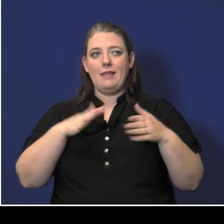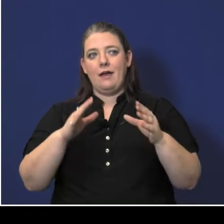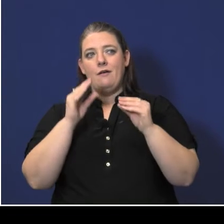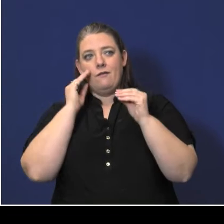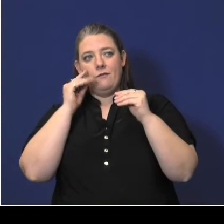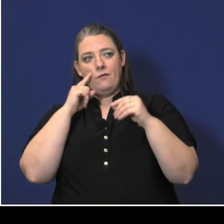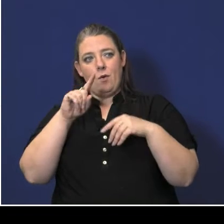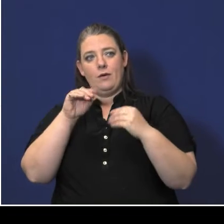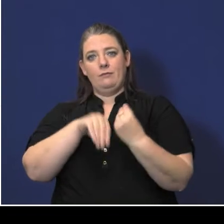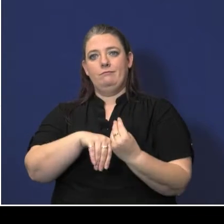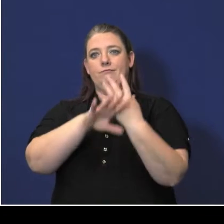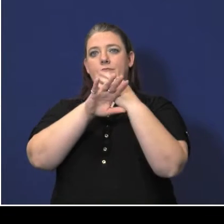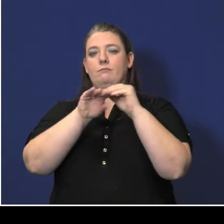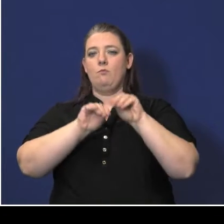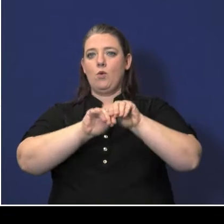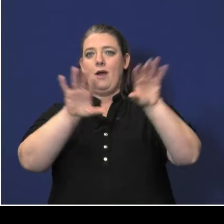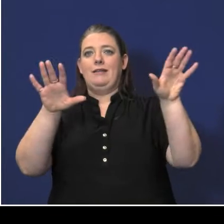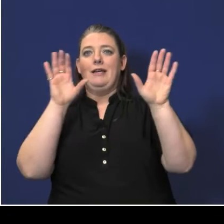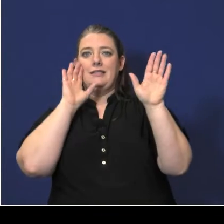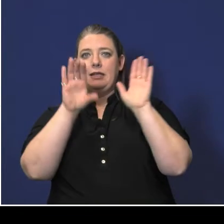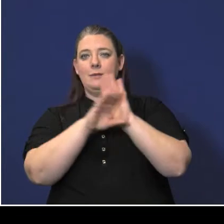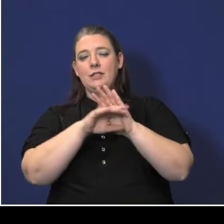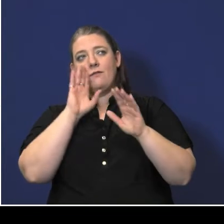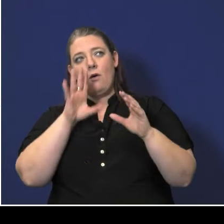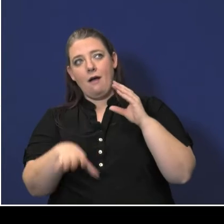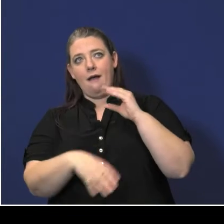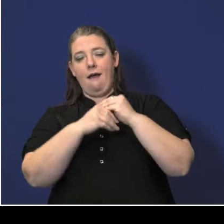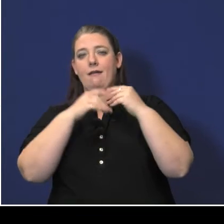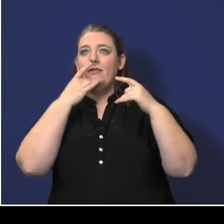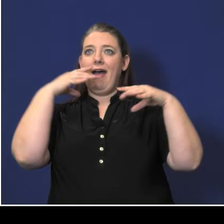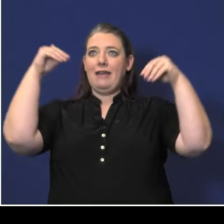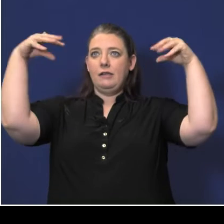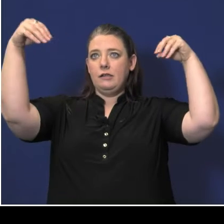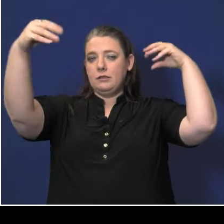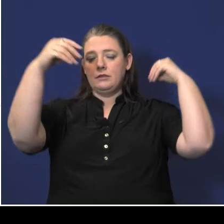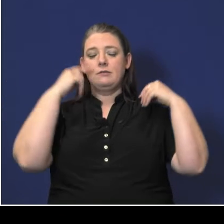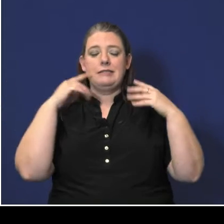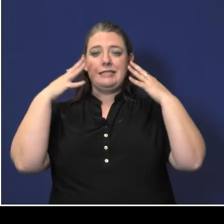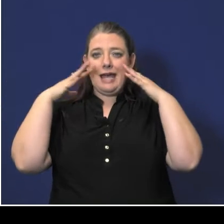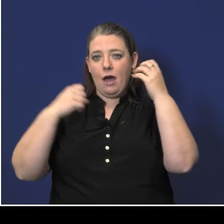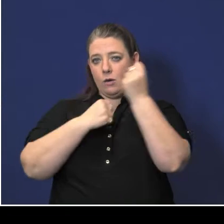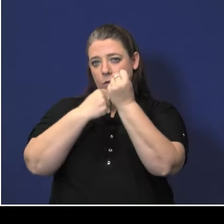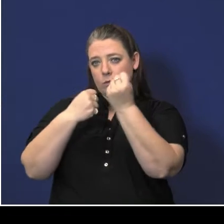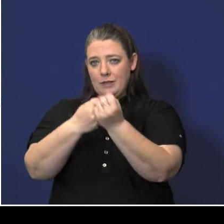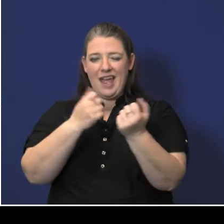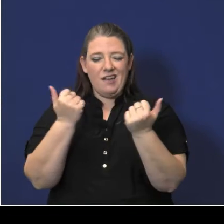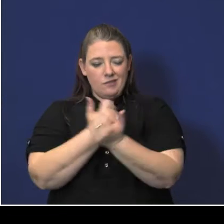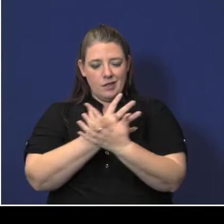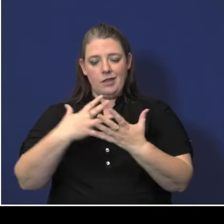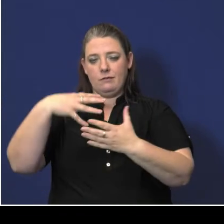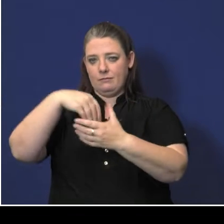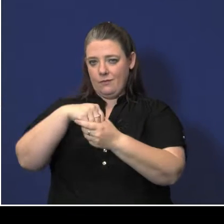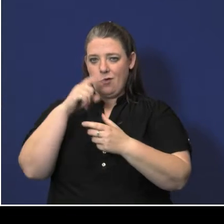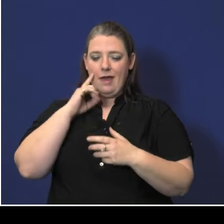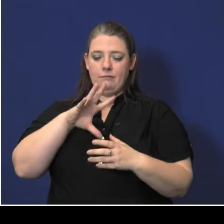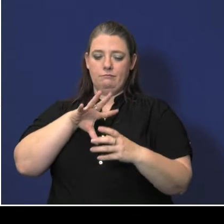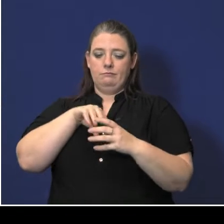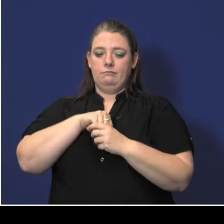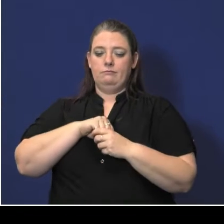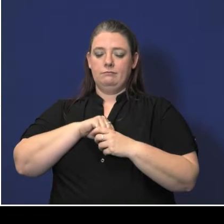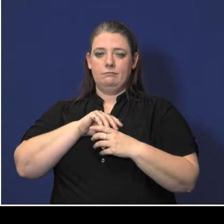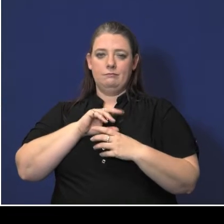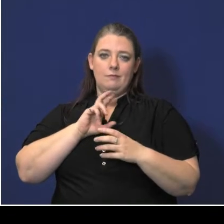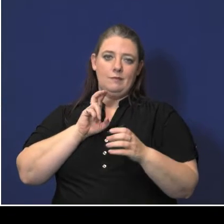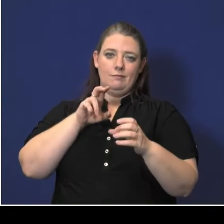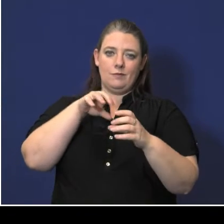of images, for additional light, sound reinforcement, everything that goes into those immersive performances. We'll plan